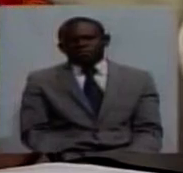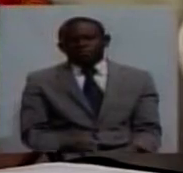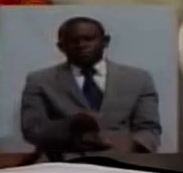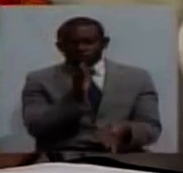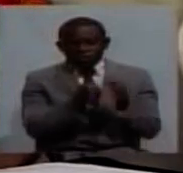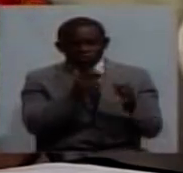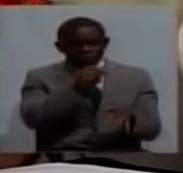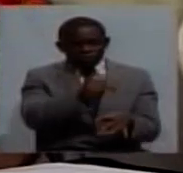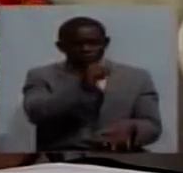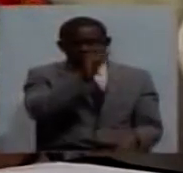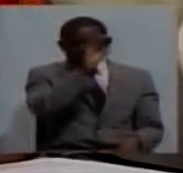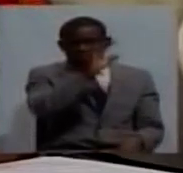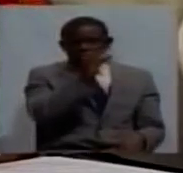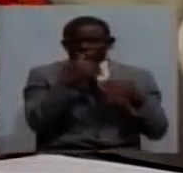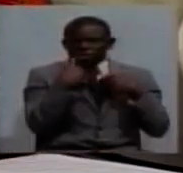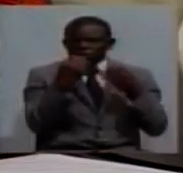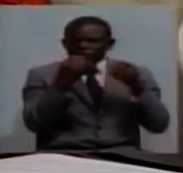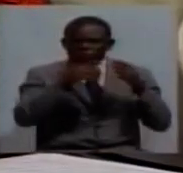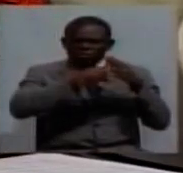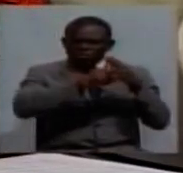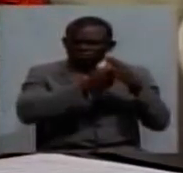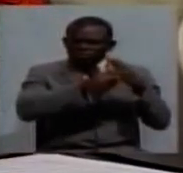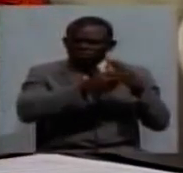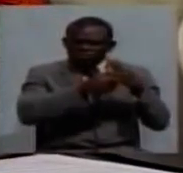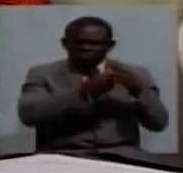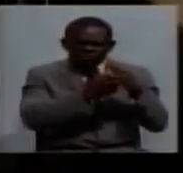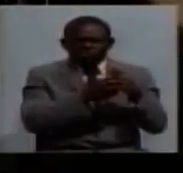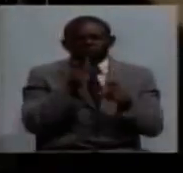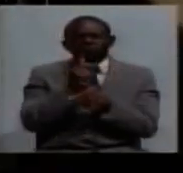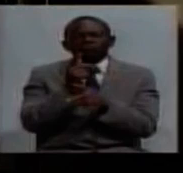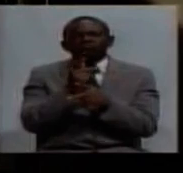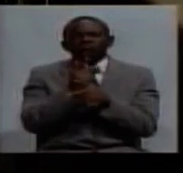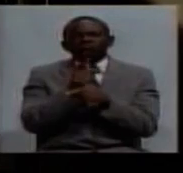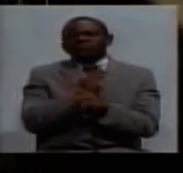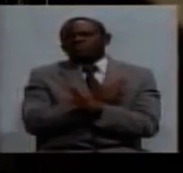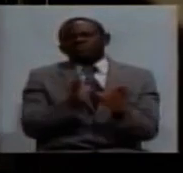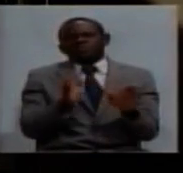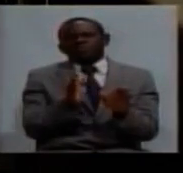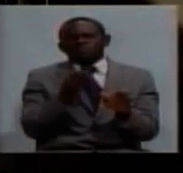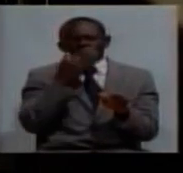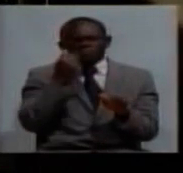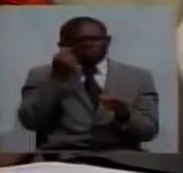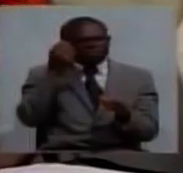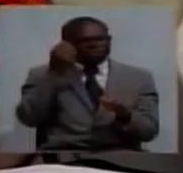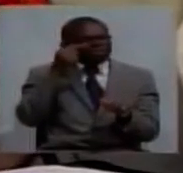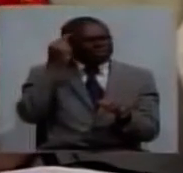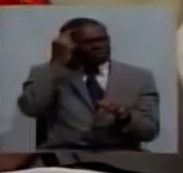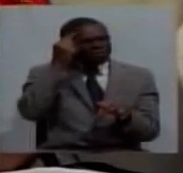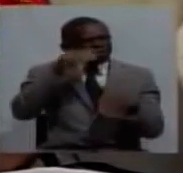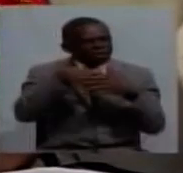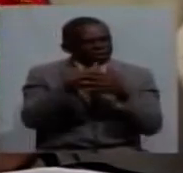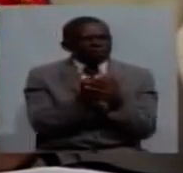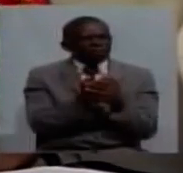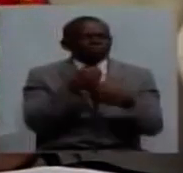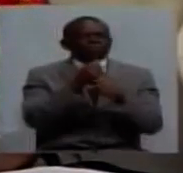of activity that needs to happen so that people are not storing their beans from year to year. If you come towards the Central Province and you're in